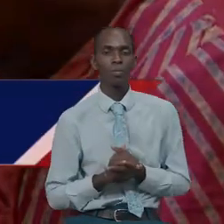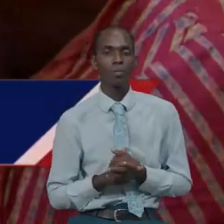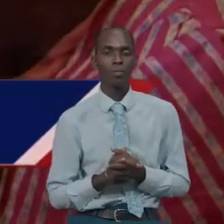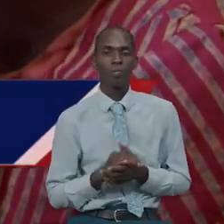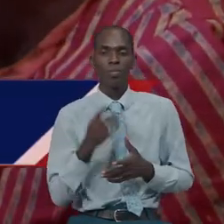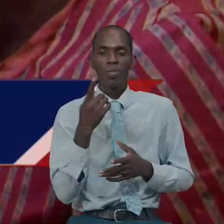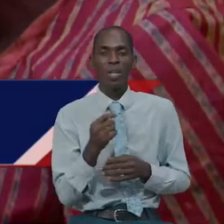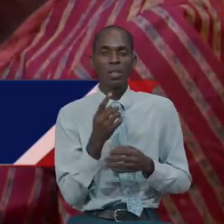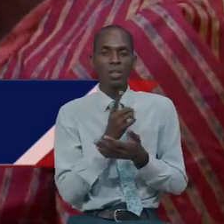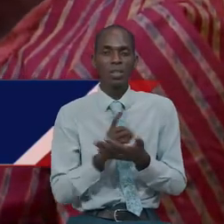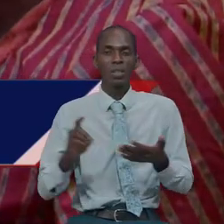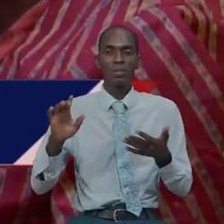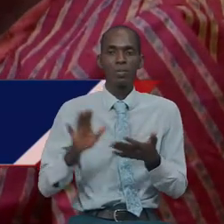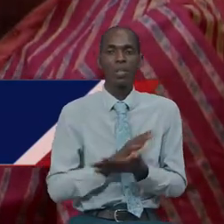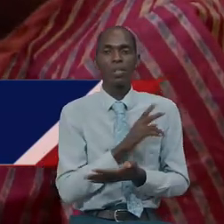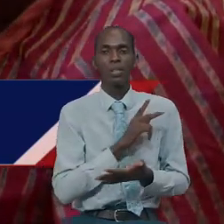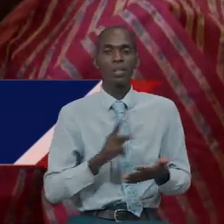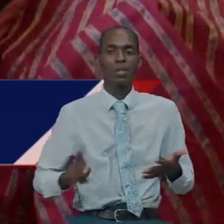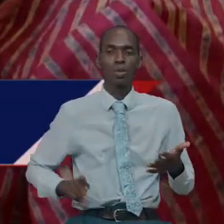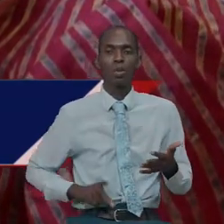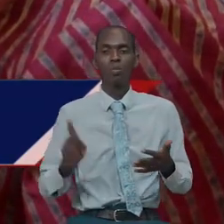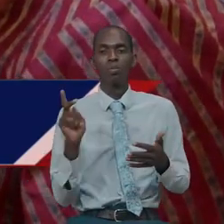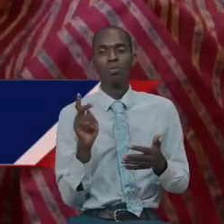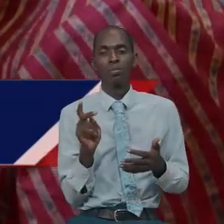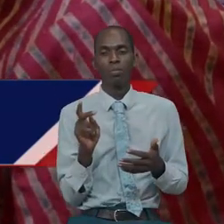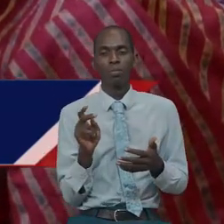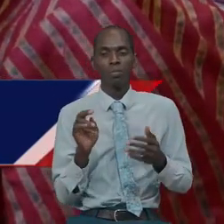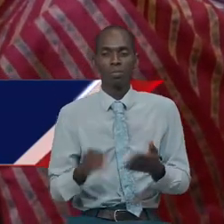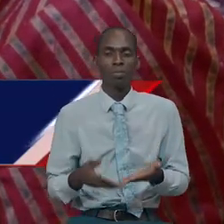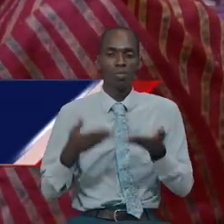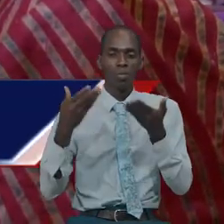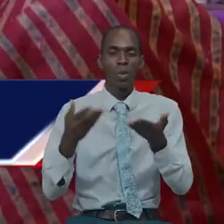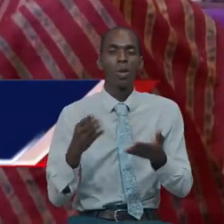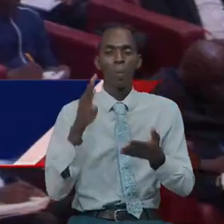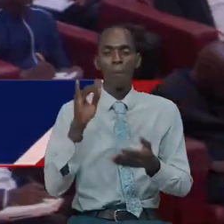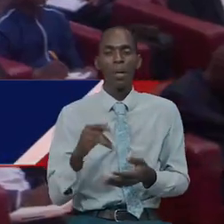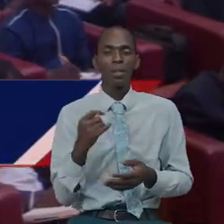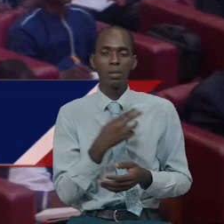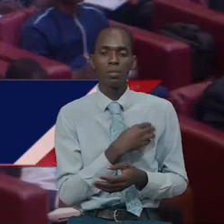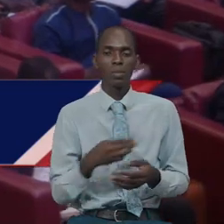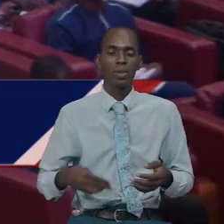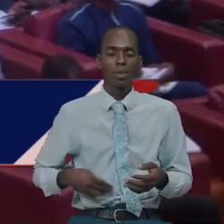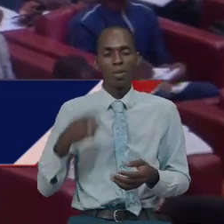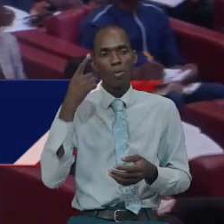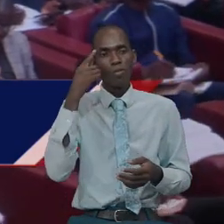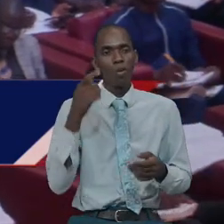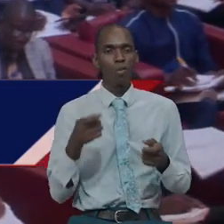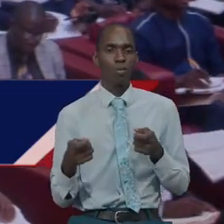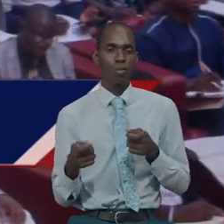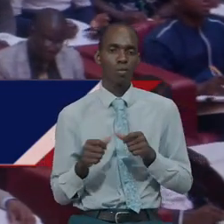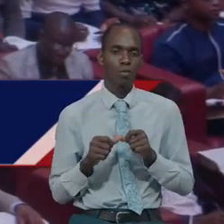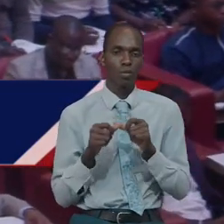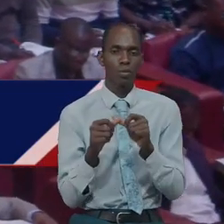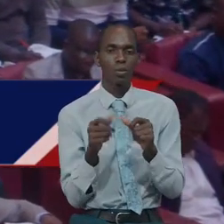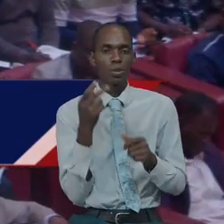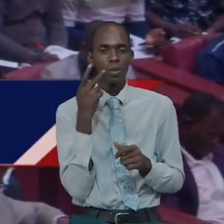kingdom wielded by majesty for continuity. We're looking at Daniel chapter 2, and